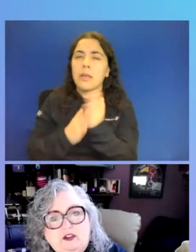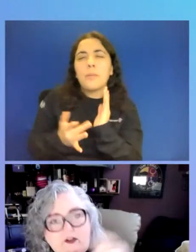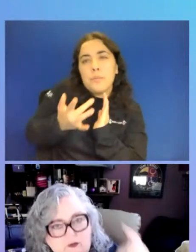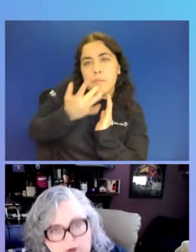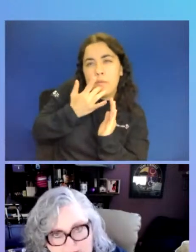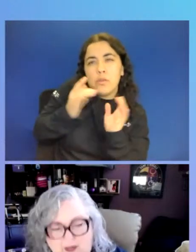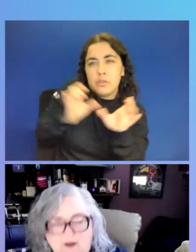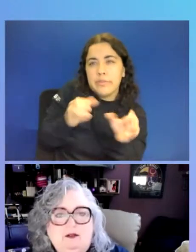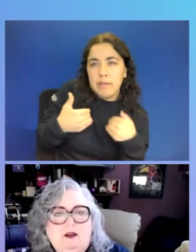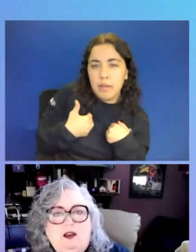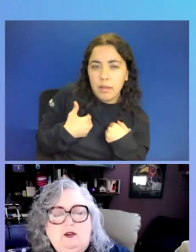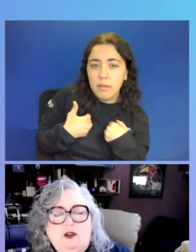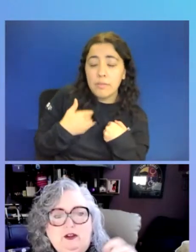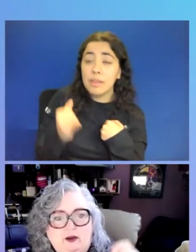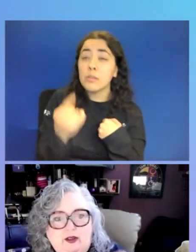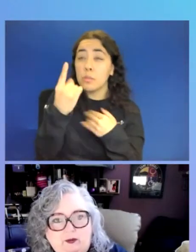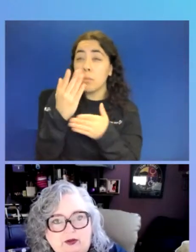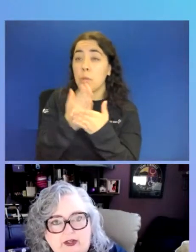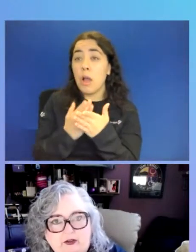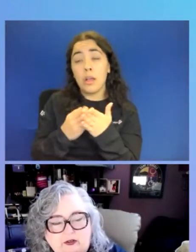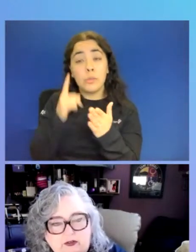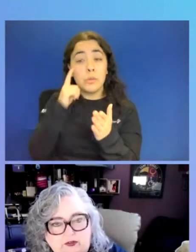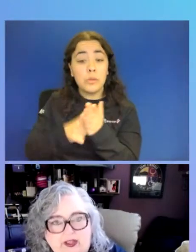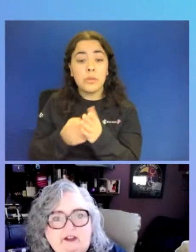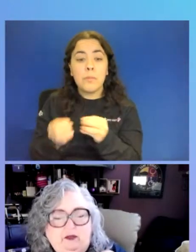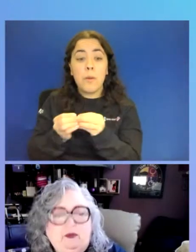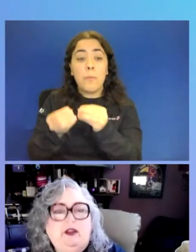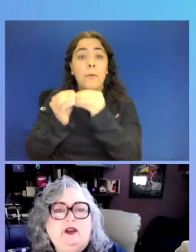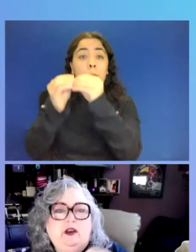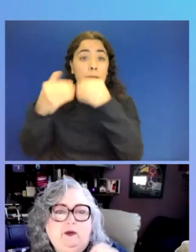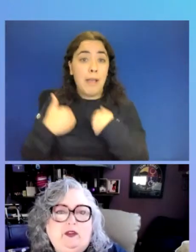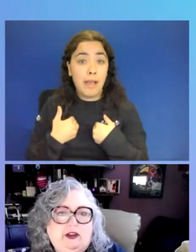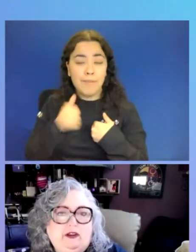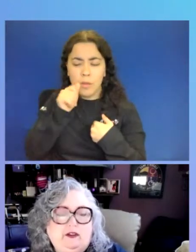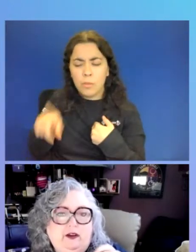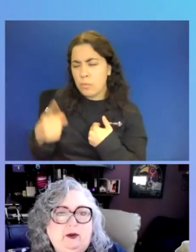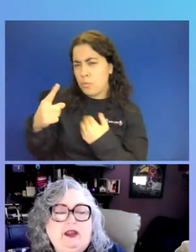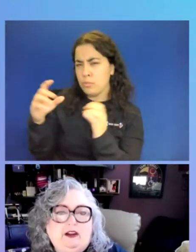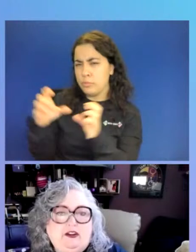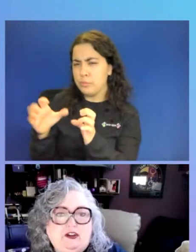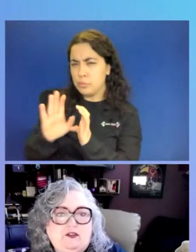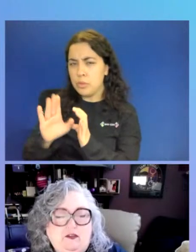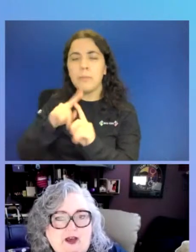a profession that's growing, not unique to any particular certification, but when